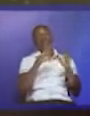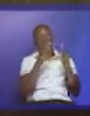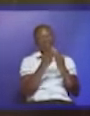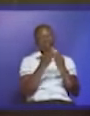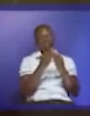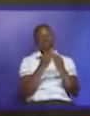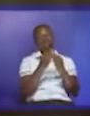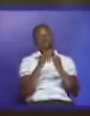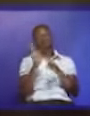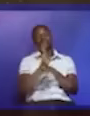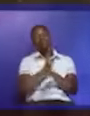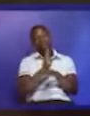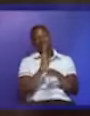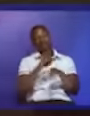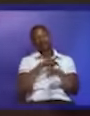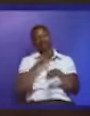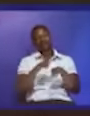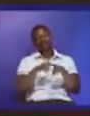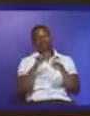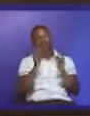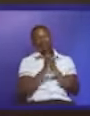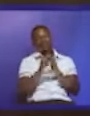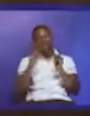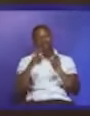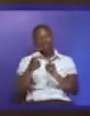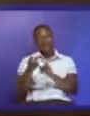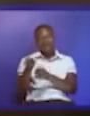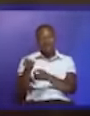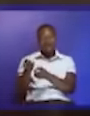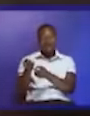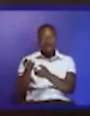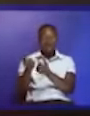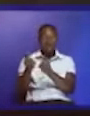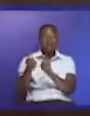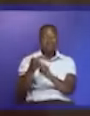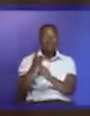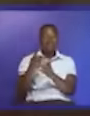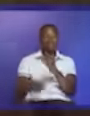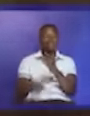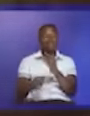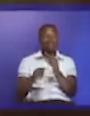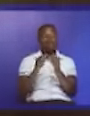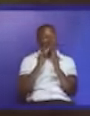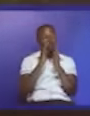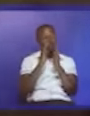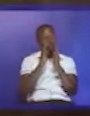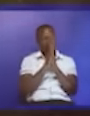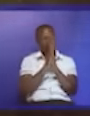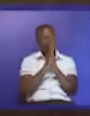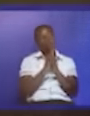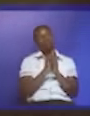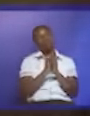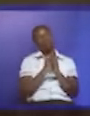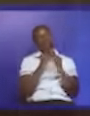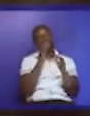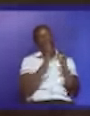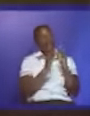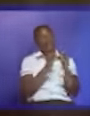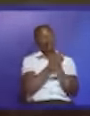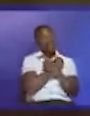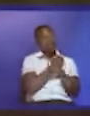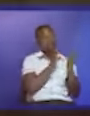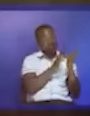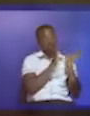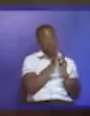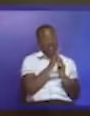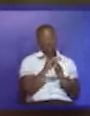be born out of love for Jesus and love for his people. If you love Jesus and hate his people, you are in